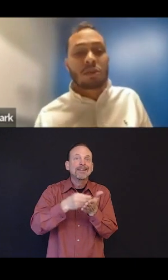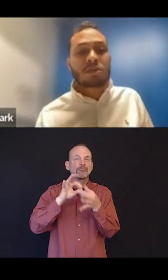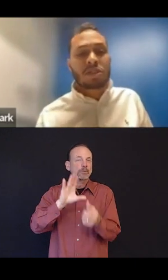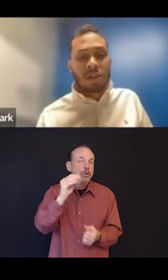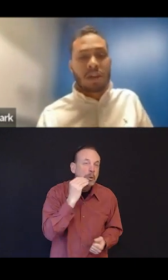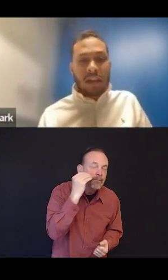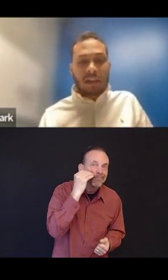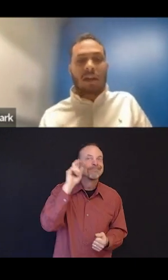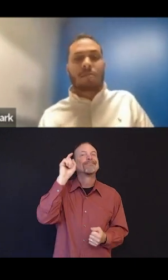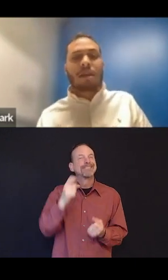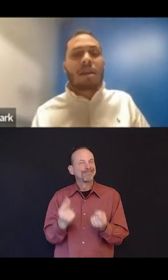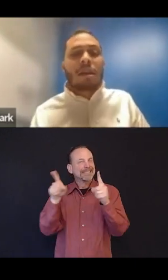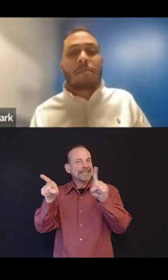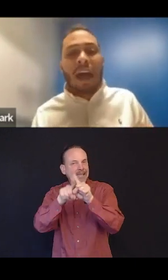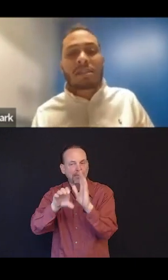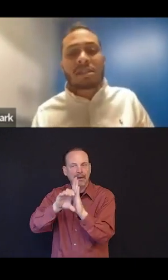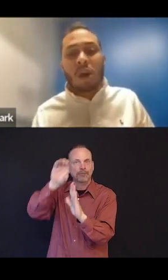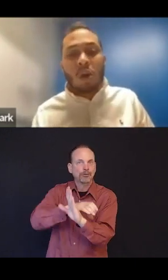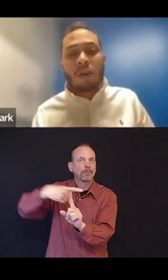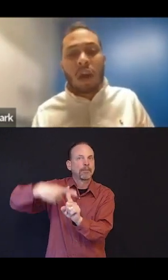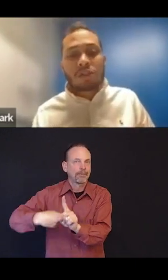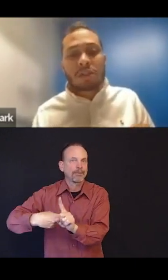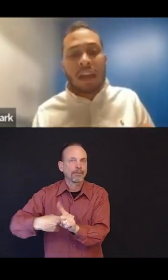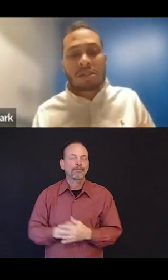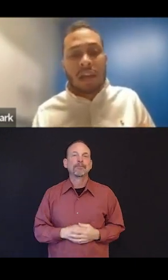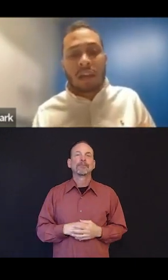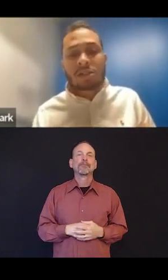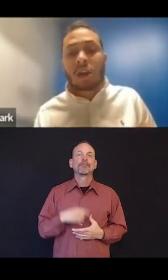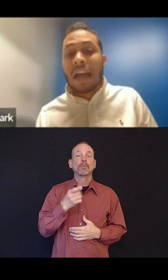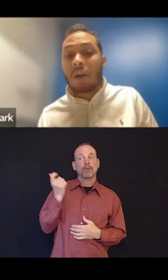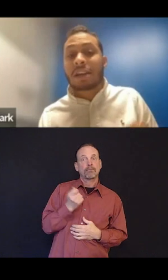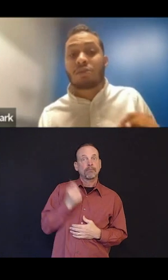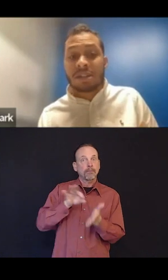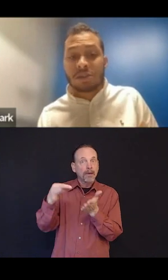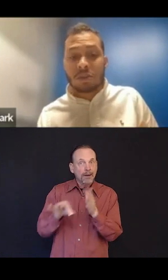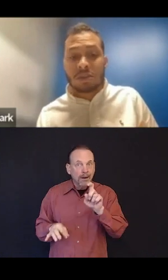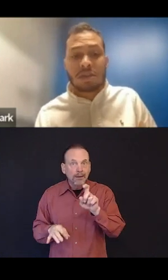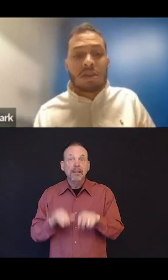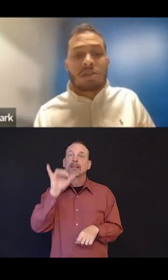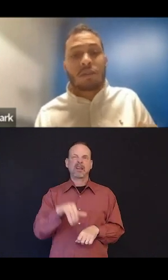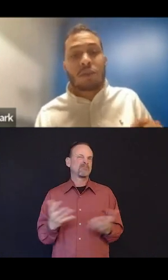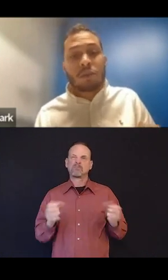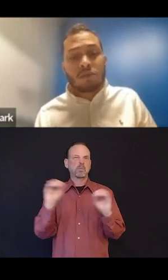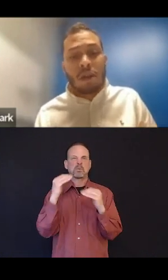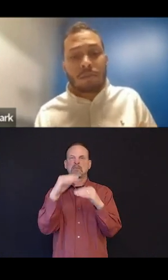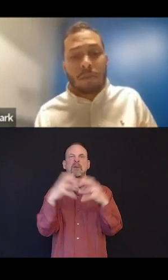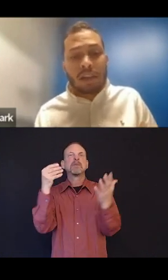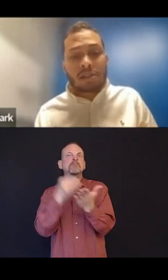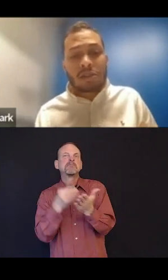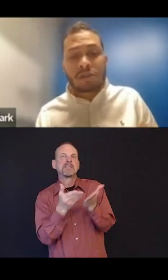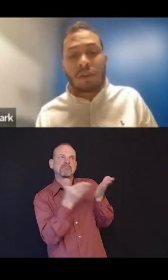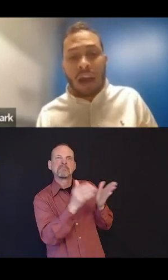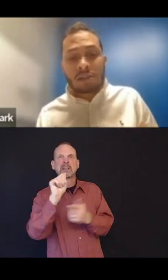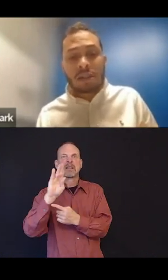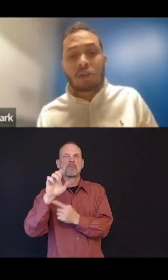receive Social Security income, balances over $100,000 start counting as a resource. So if you withdraw money